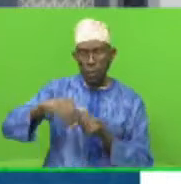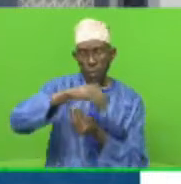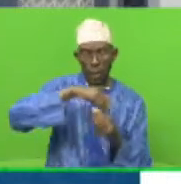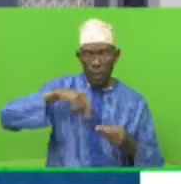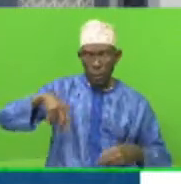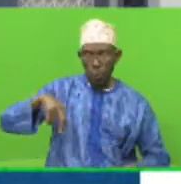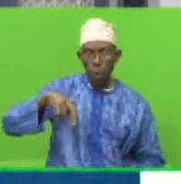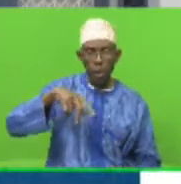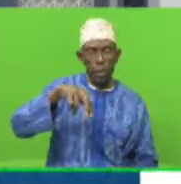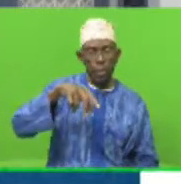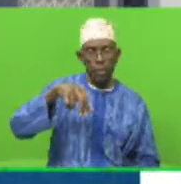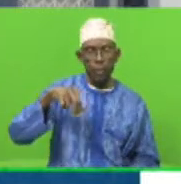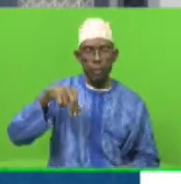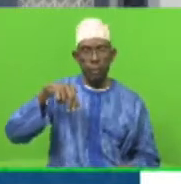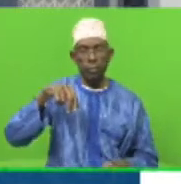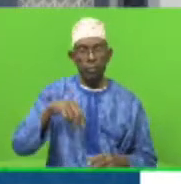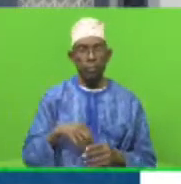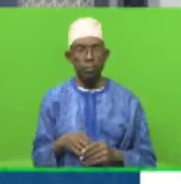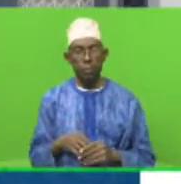streets of Makkah.